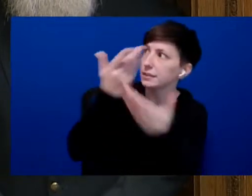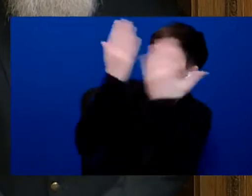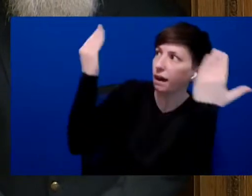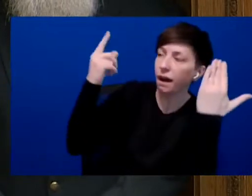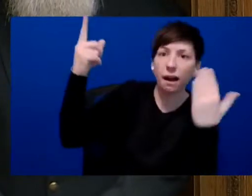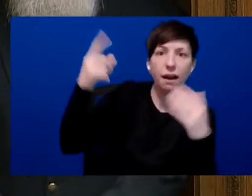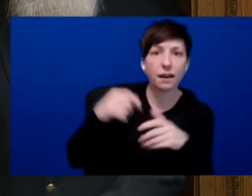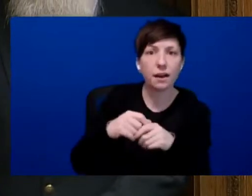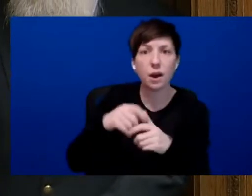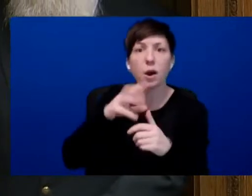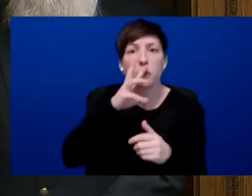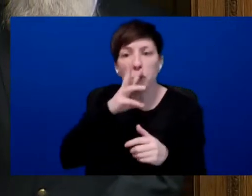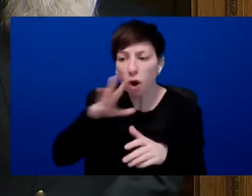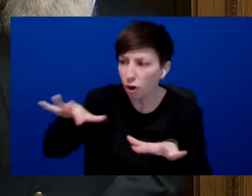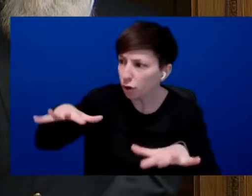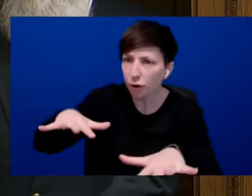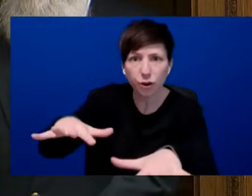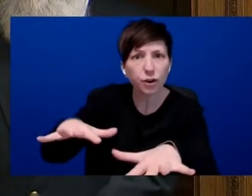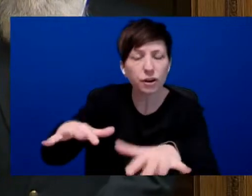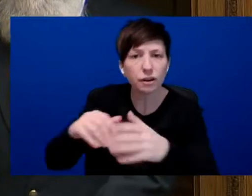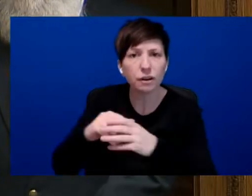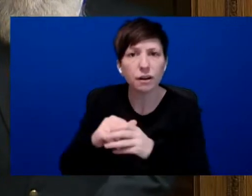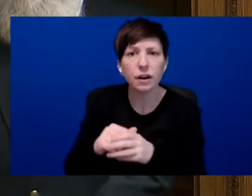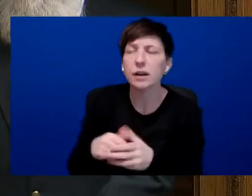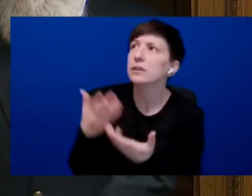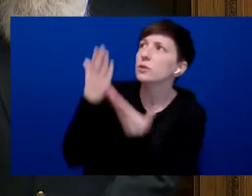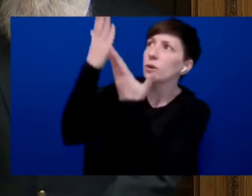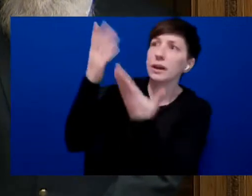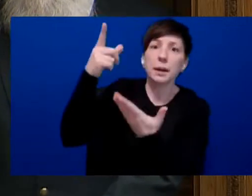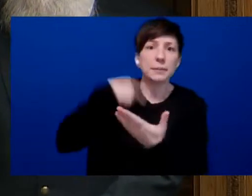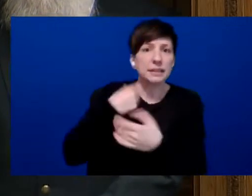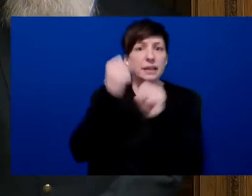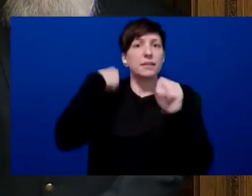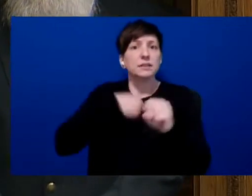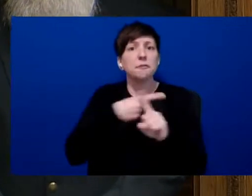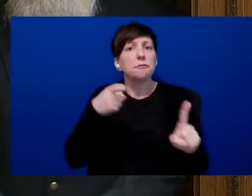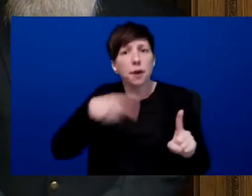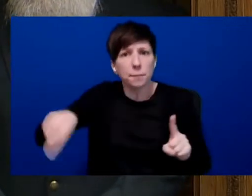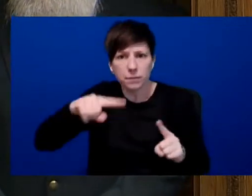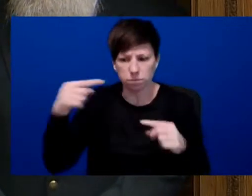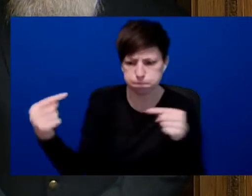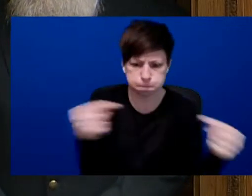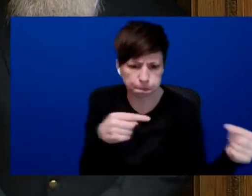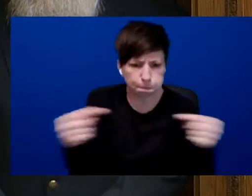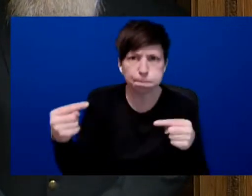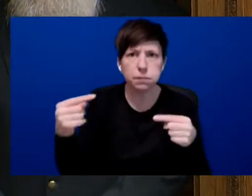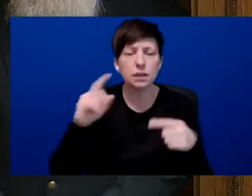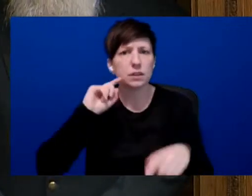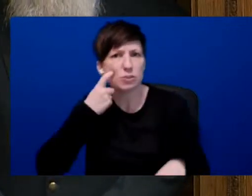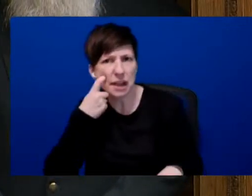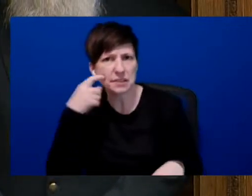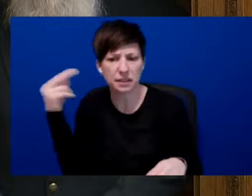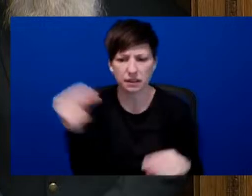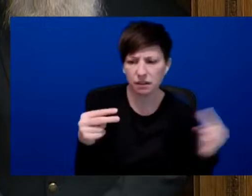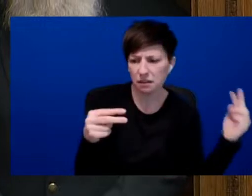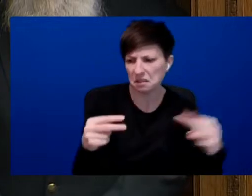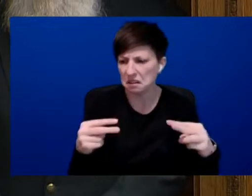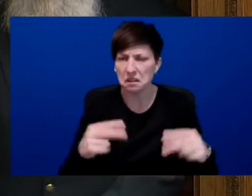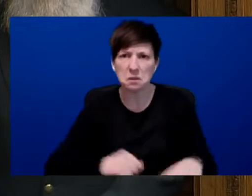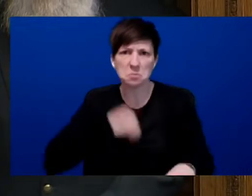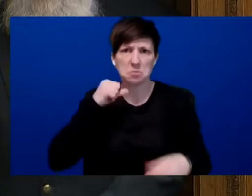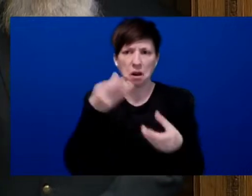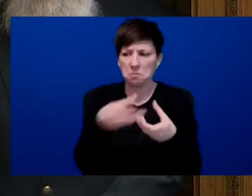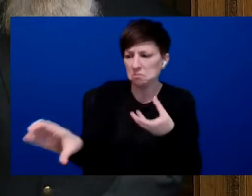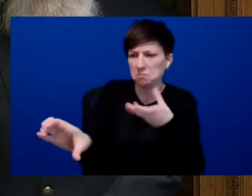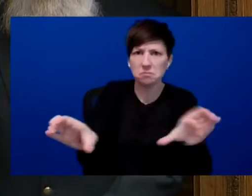save us from dissension and jealousy. Shield us from pettiness and rivalry. May selfish pride not divide us, but